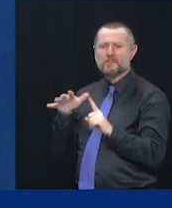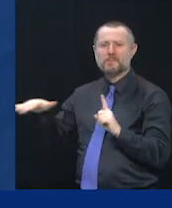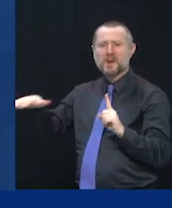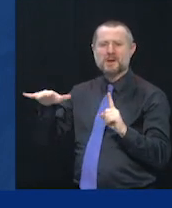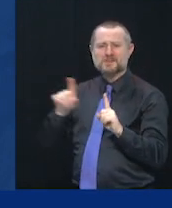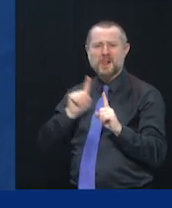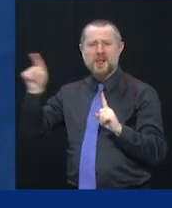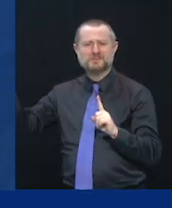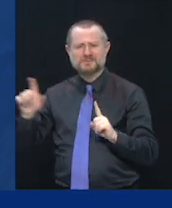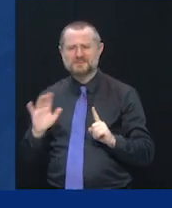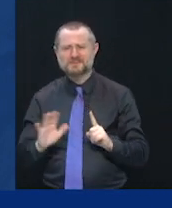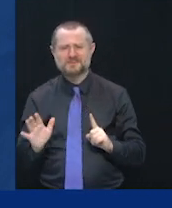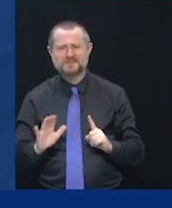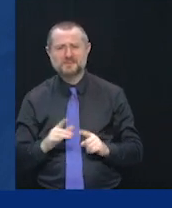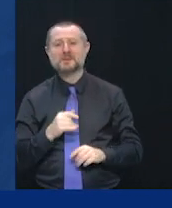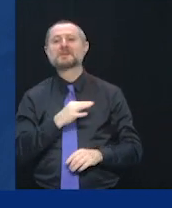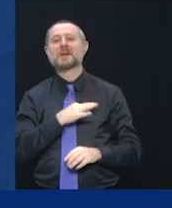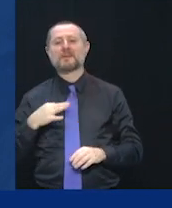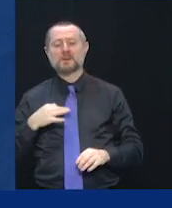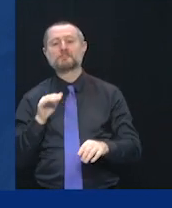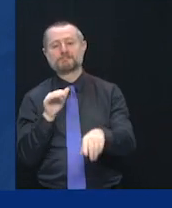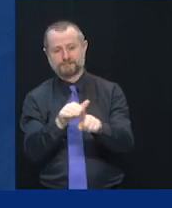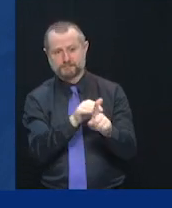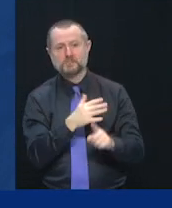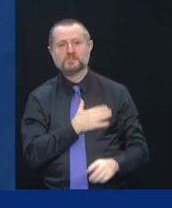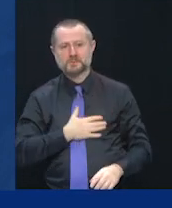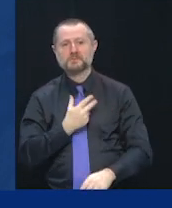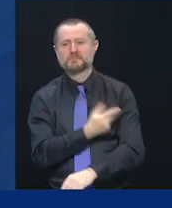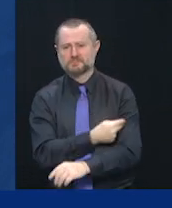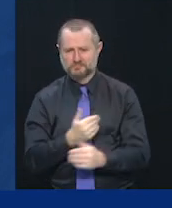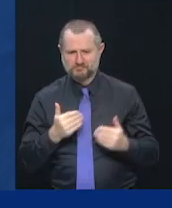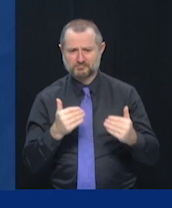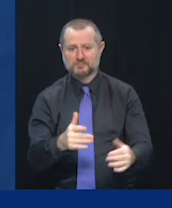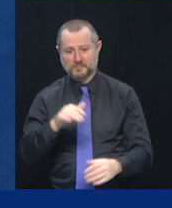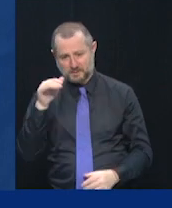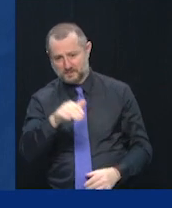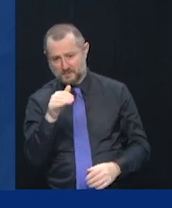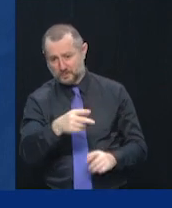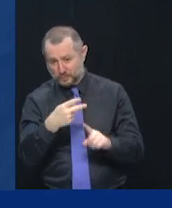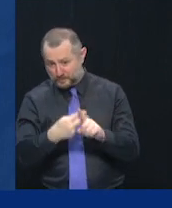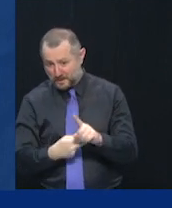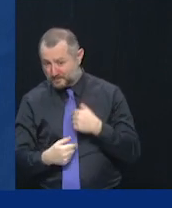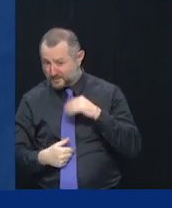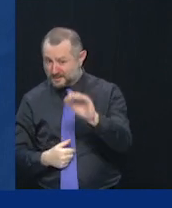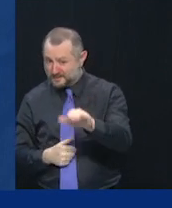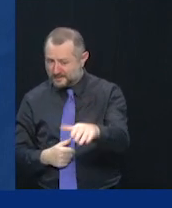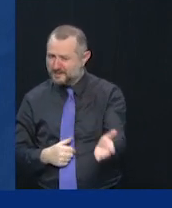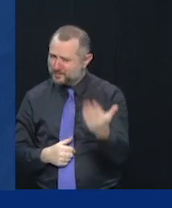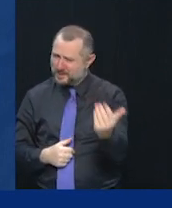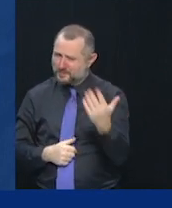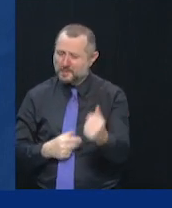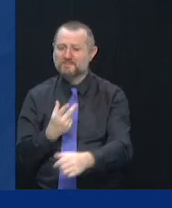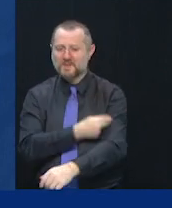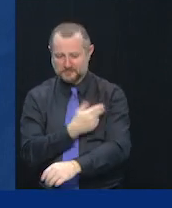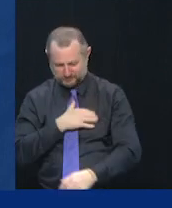the staff to take it for now 8 weeks, 2 months. Please take the vaccine. It's in